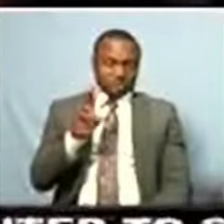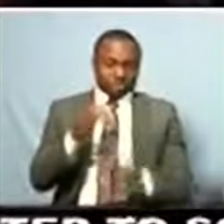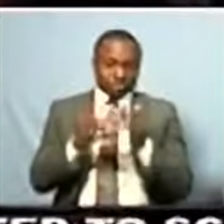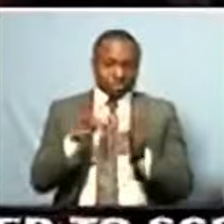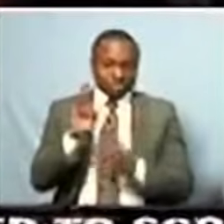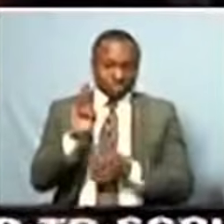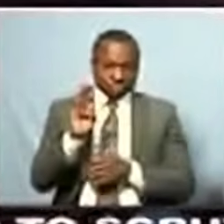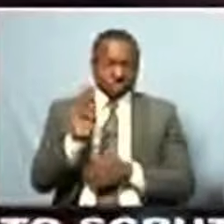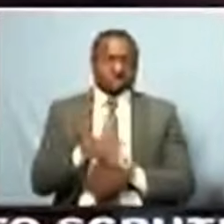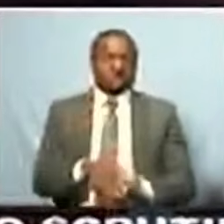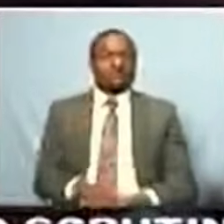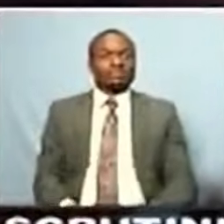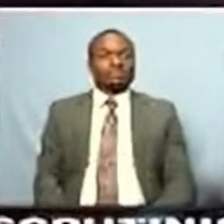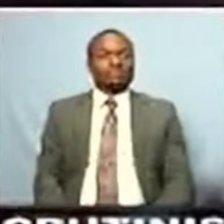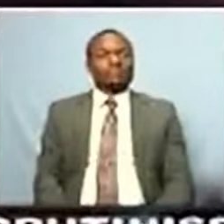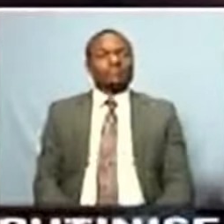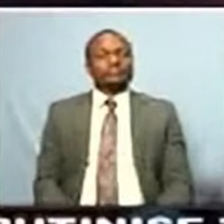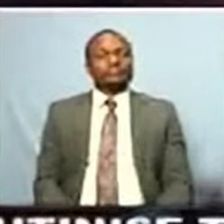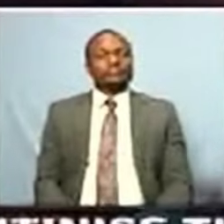16.